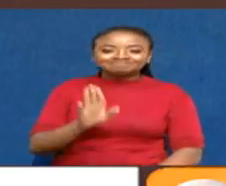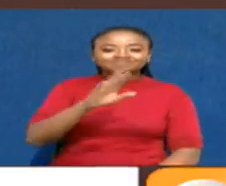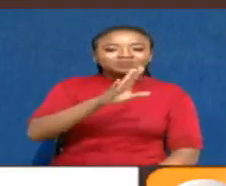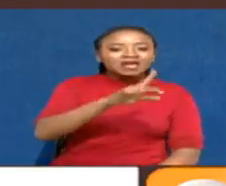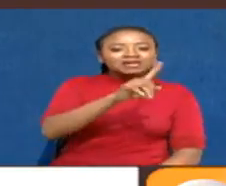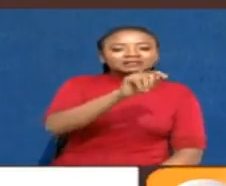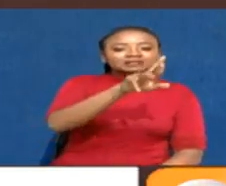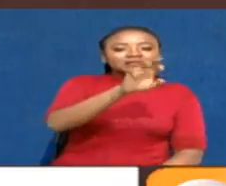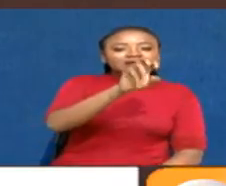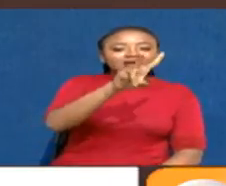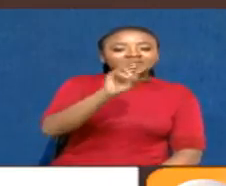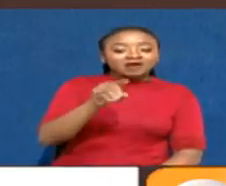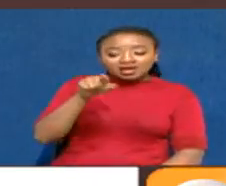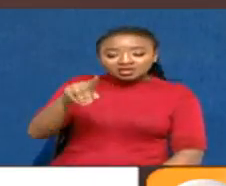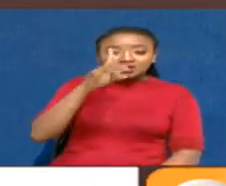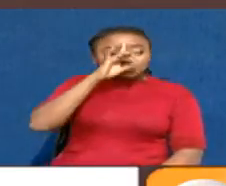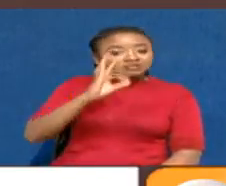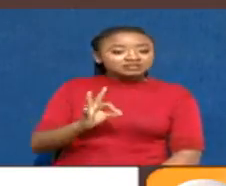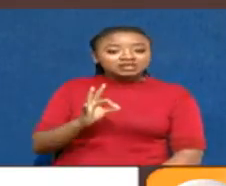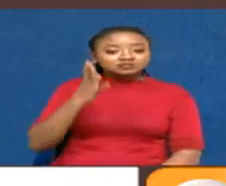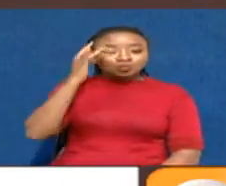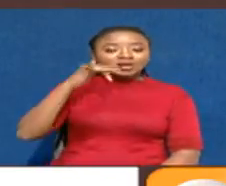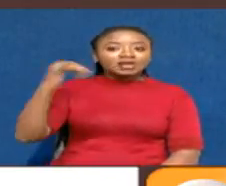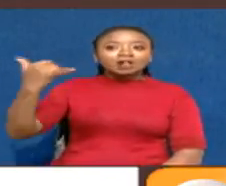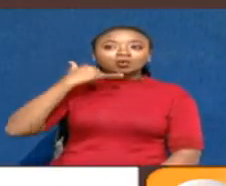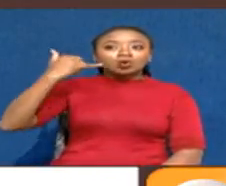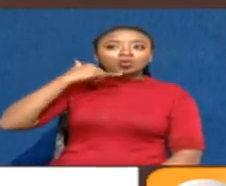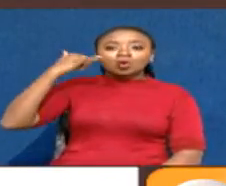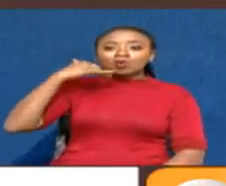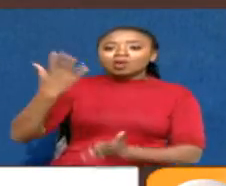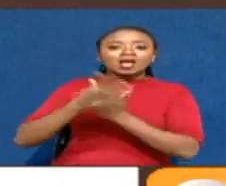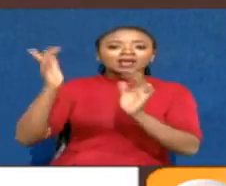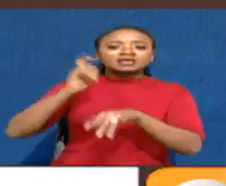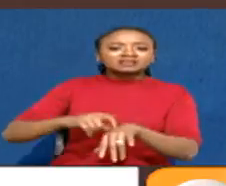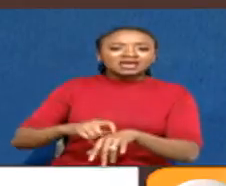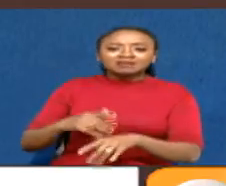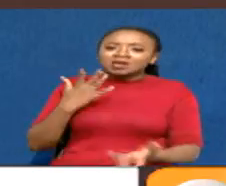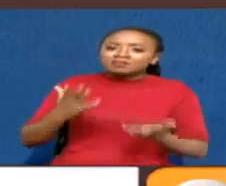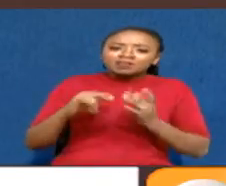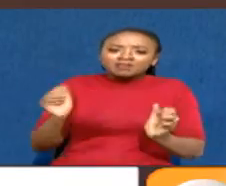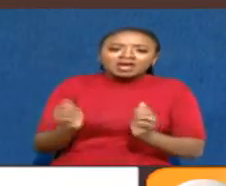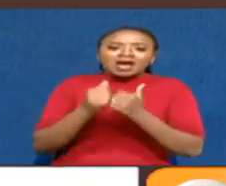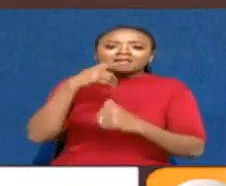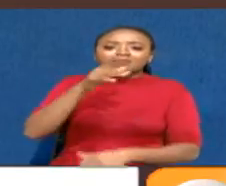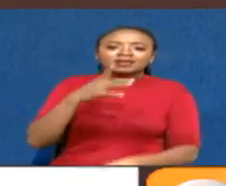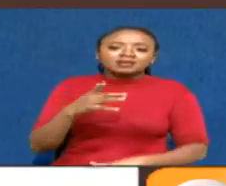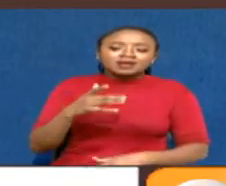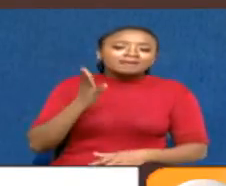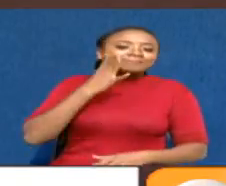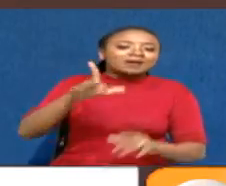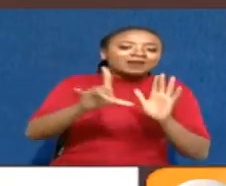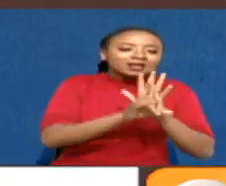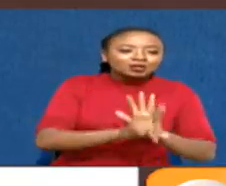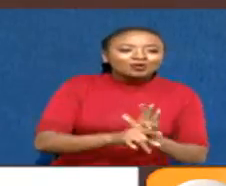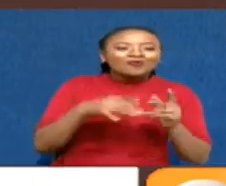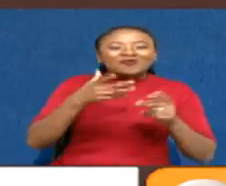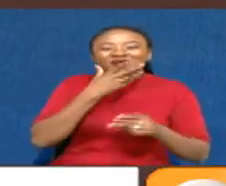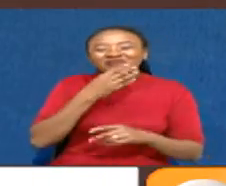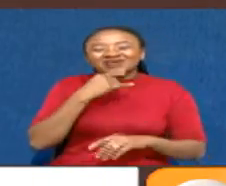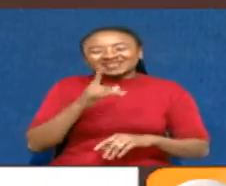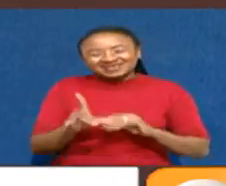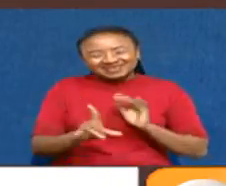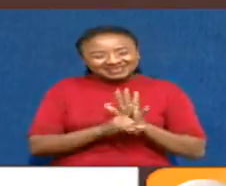Trevor, this thing is serious because this random calling at times it may land on your mother-in-law or father-in-law's